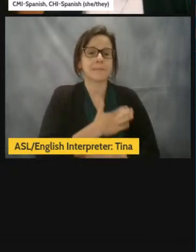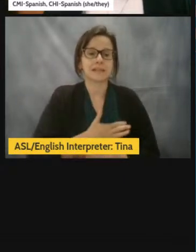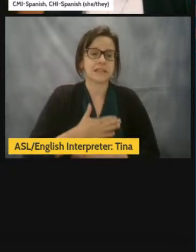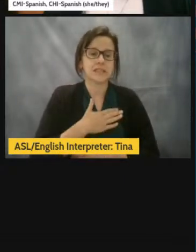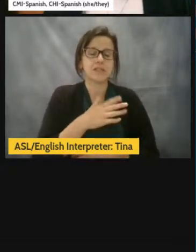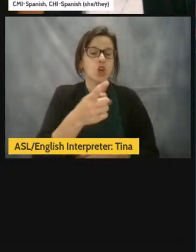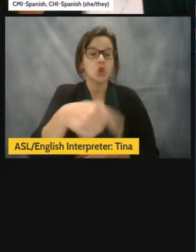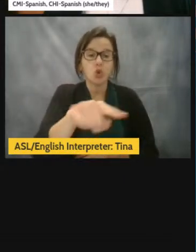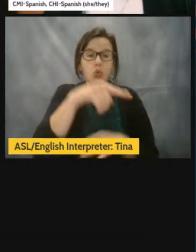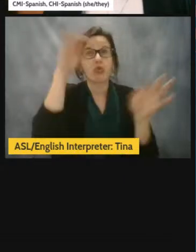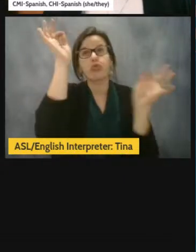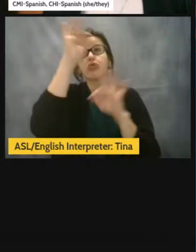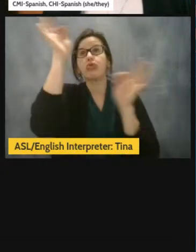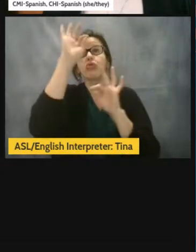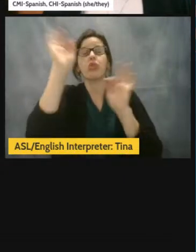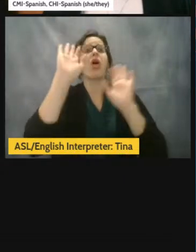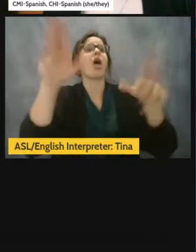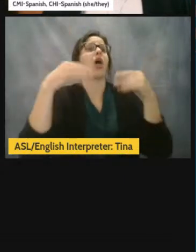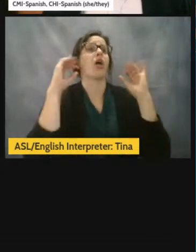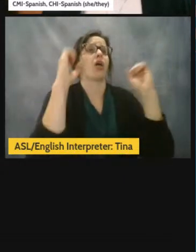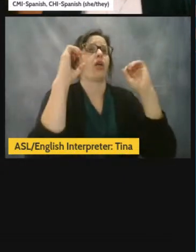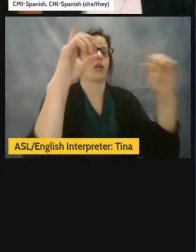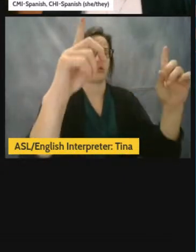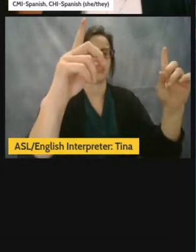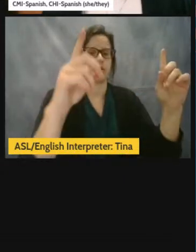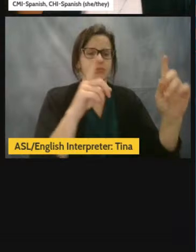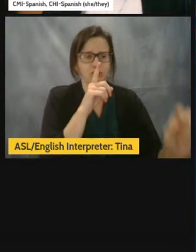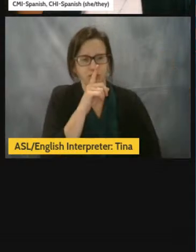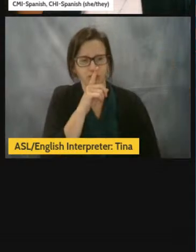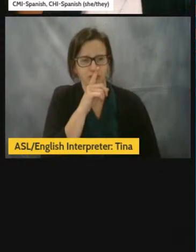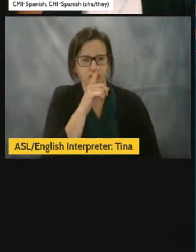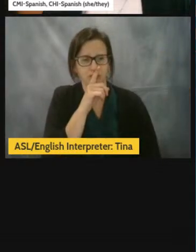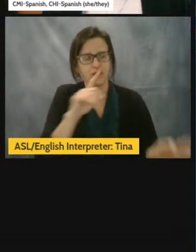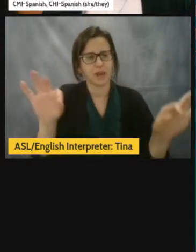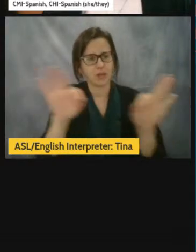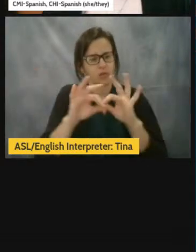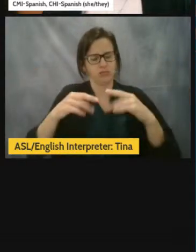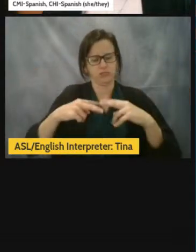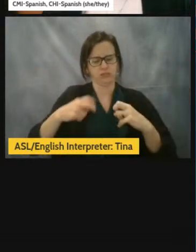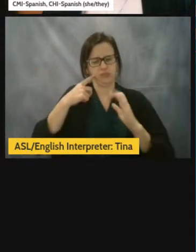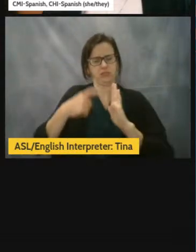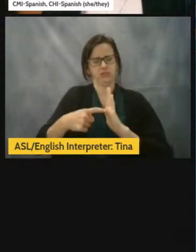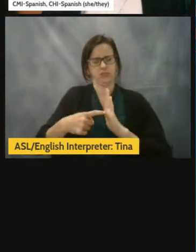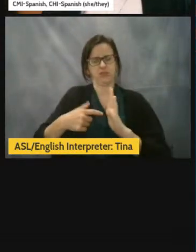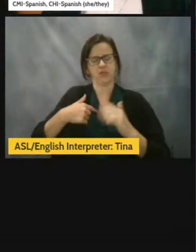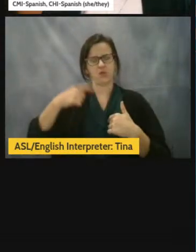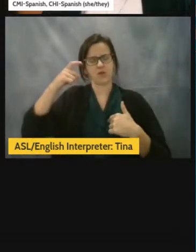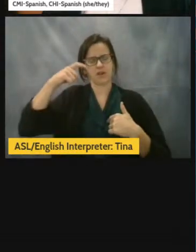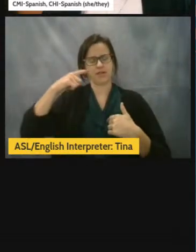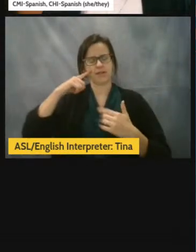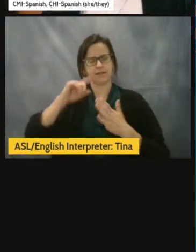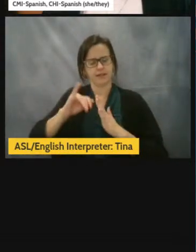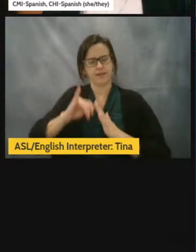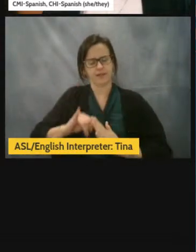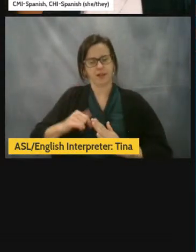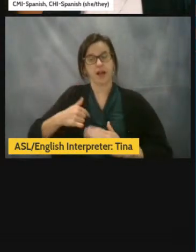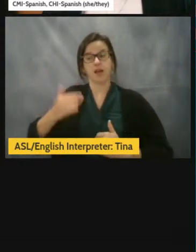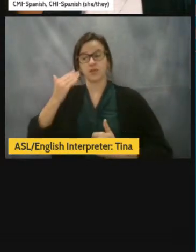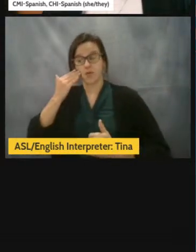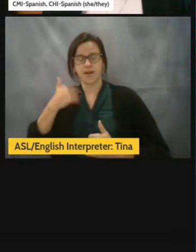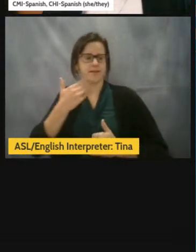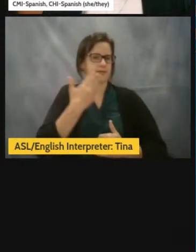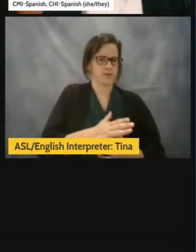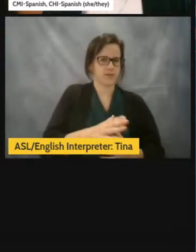know anything about. Have the wisdom to know when you don't know about something. I've attended way too